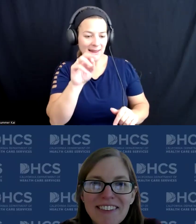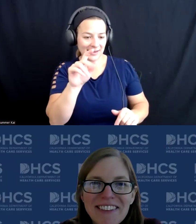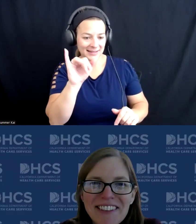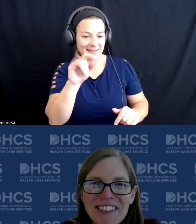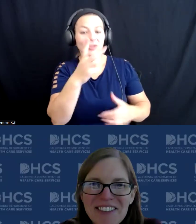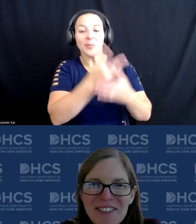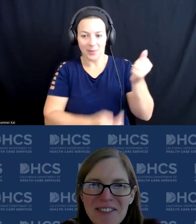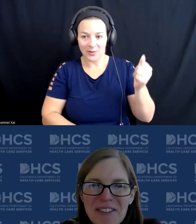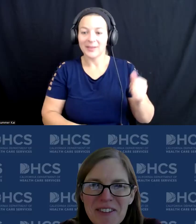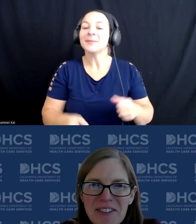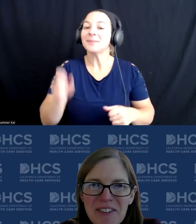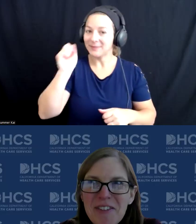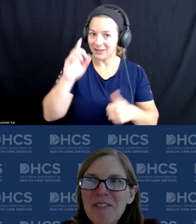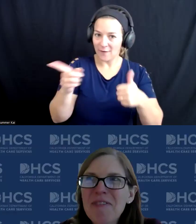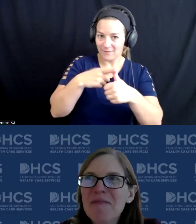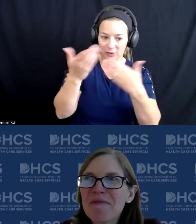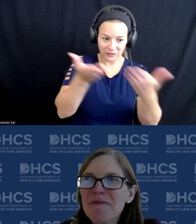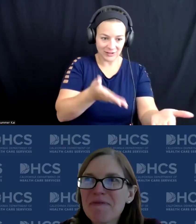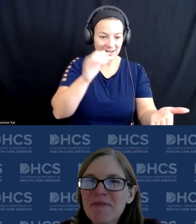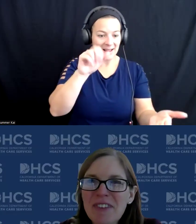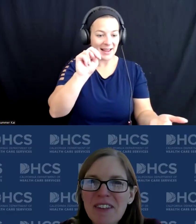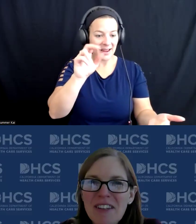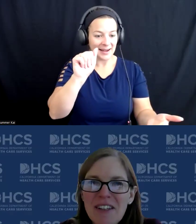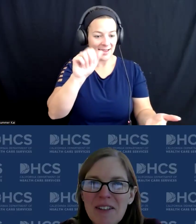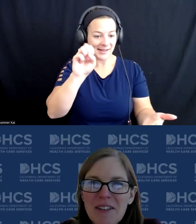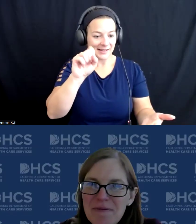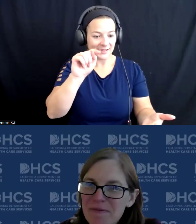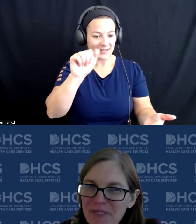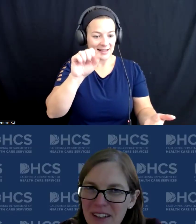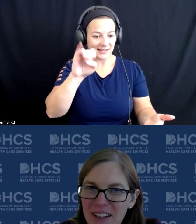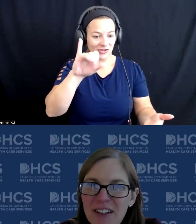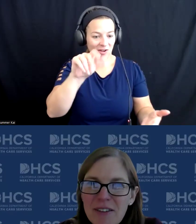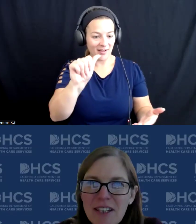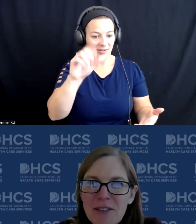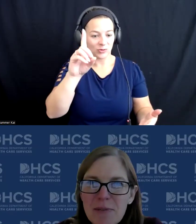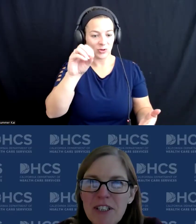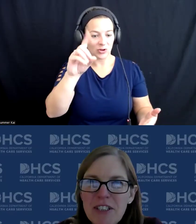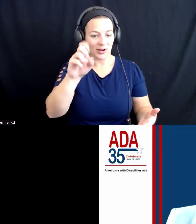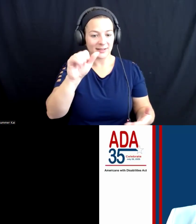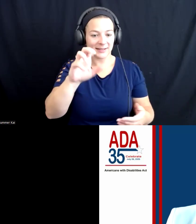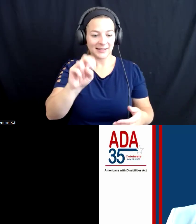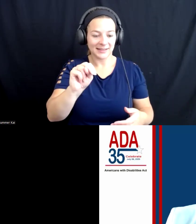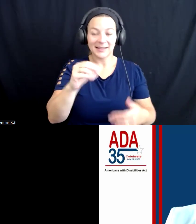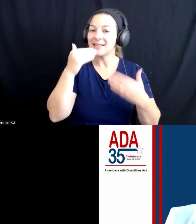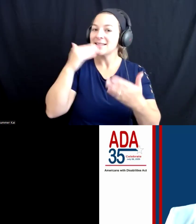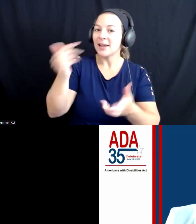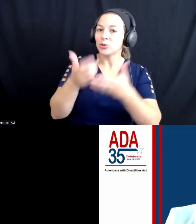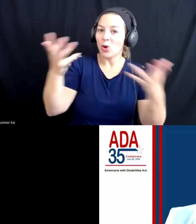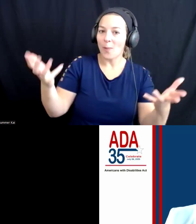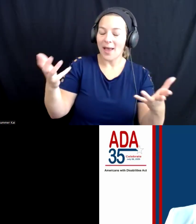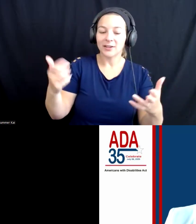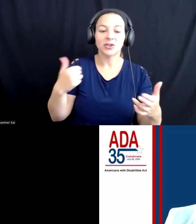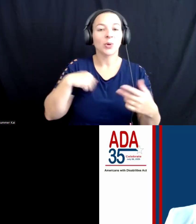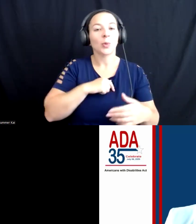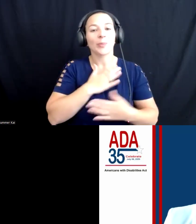Dodson? Yes, actually, we're going to hear first from Anastasia. So welcome to Anastasia. Oh, thank you so much, Sarah and Susan. We're very pleased